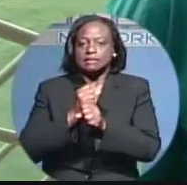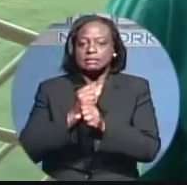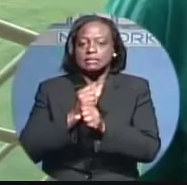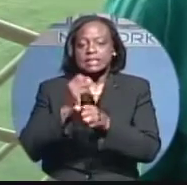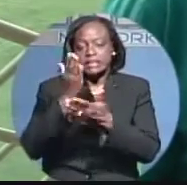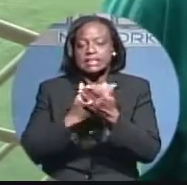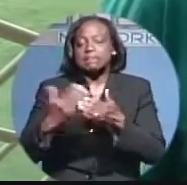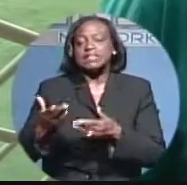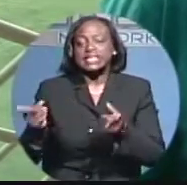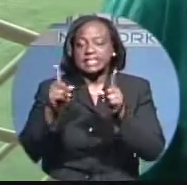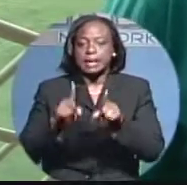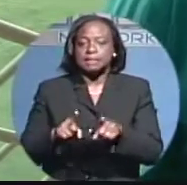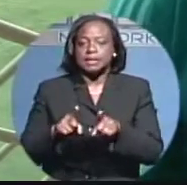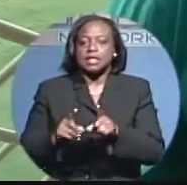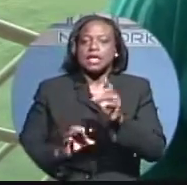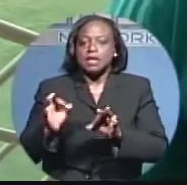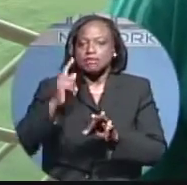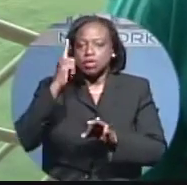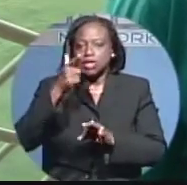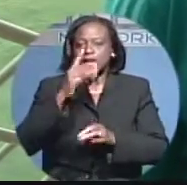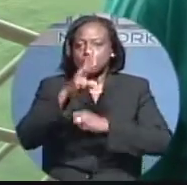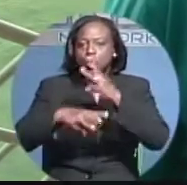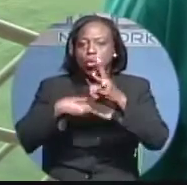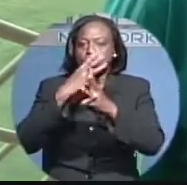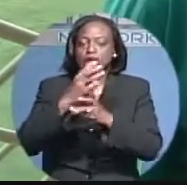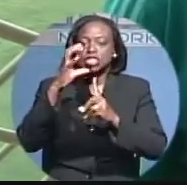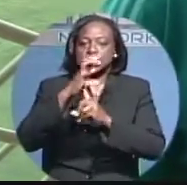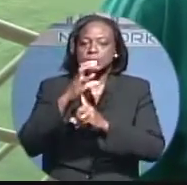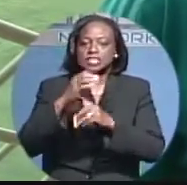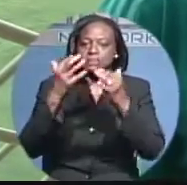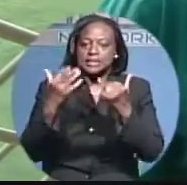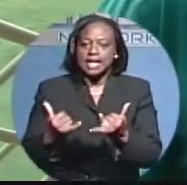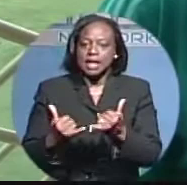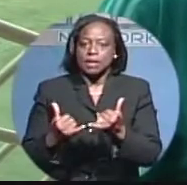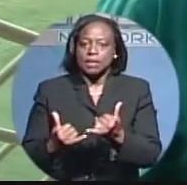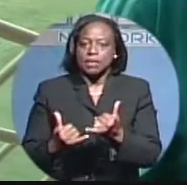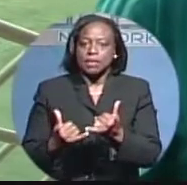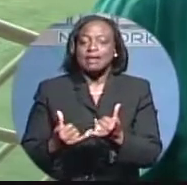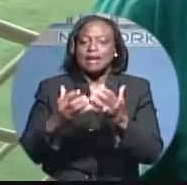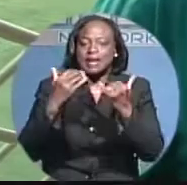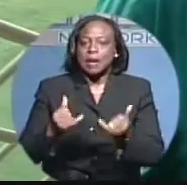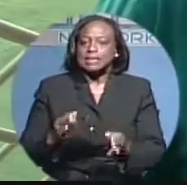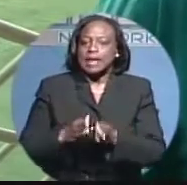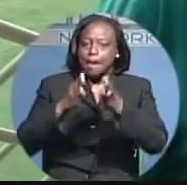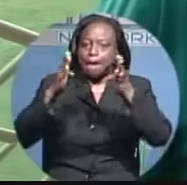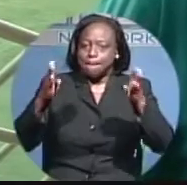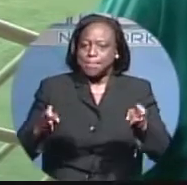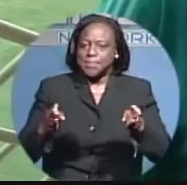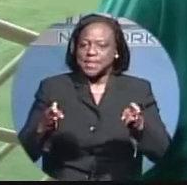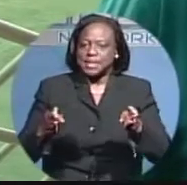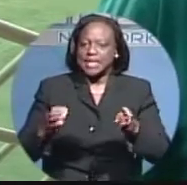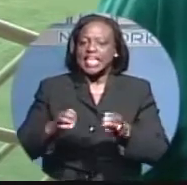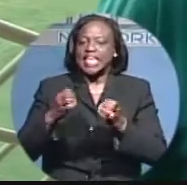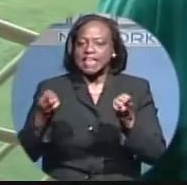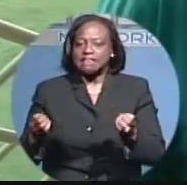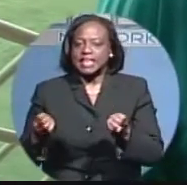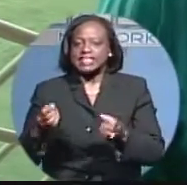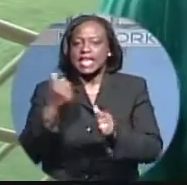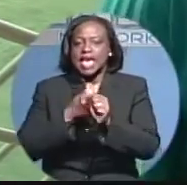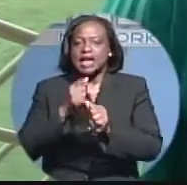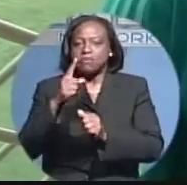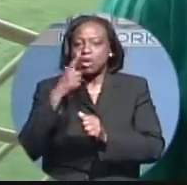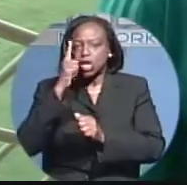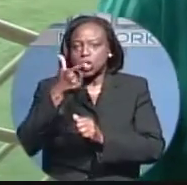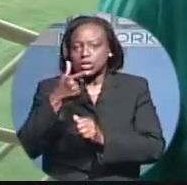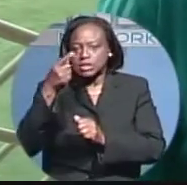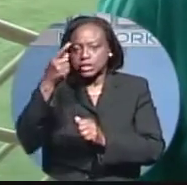at the World Championships now, that was started in 1983, the World Championship has become a very, very big event. Everyone looks forward to it on their calendar year. And